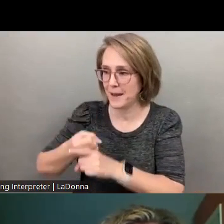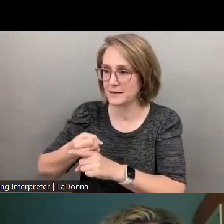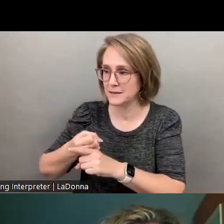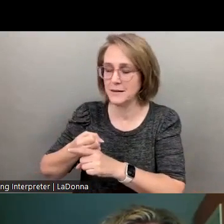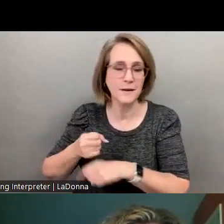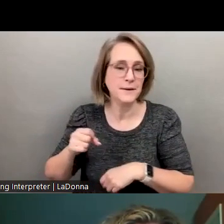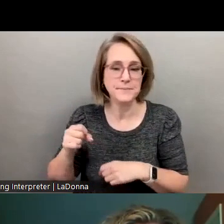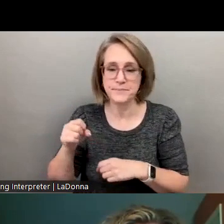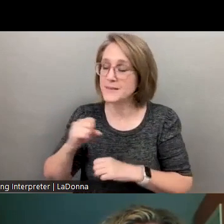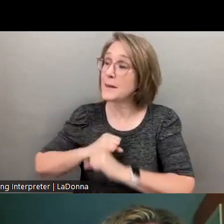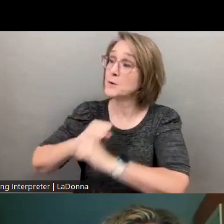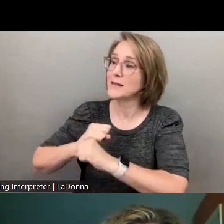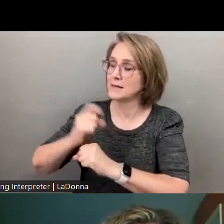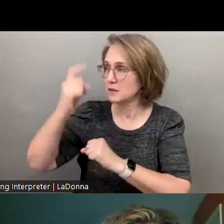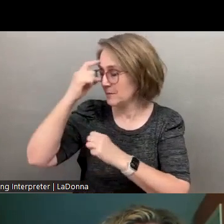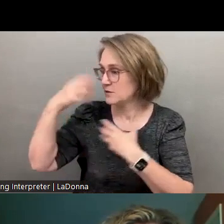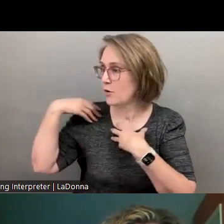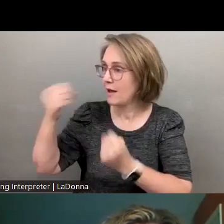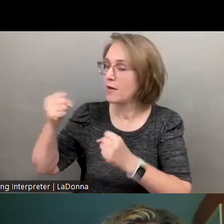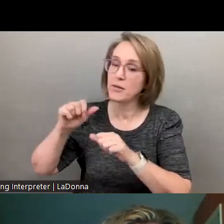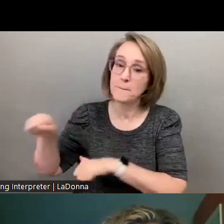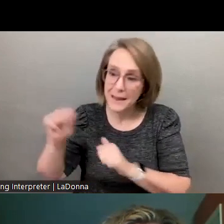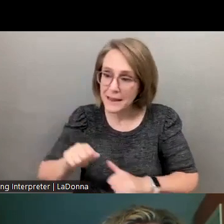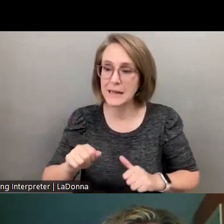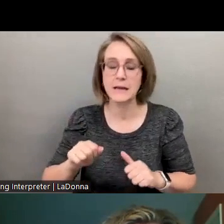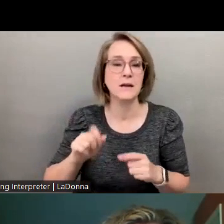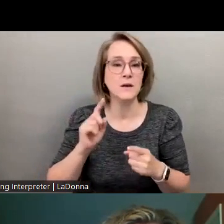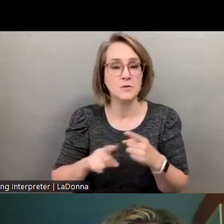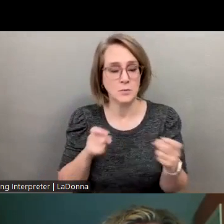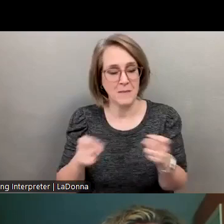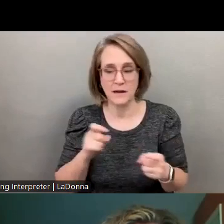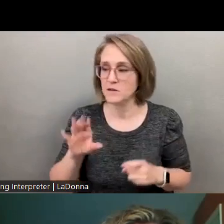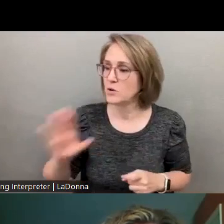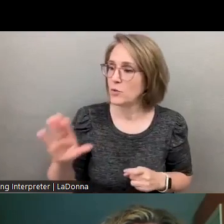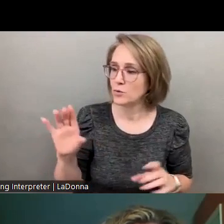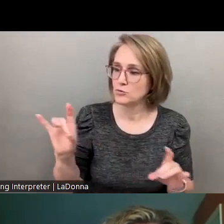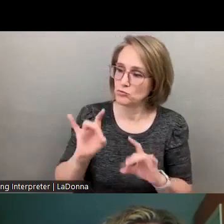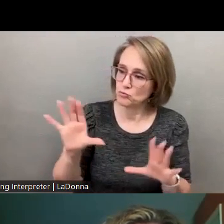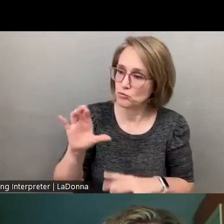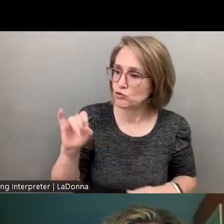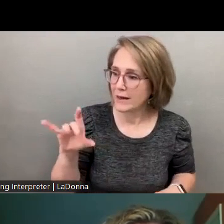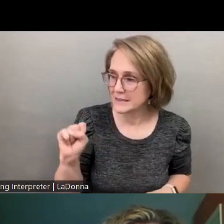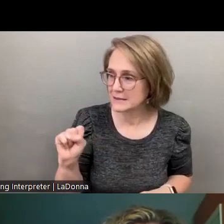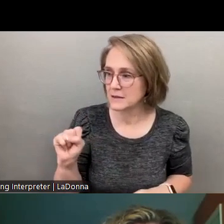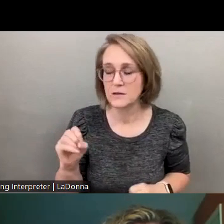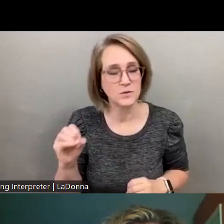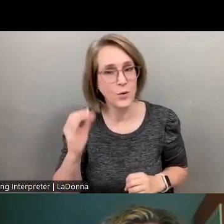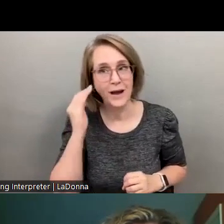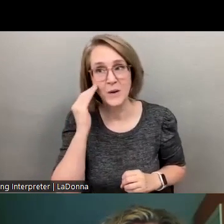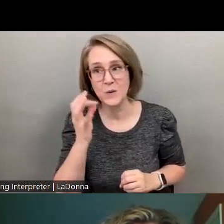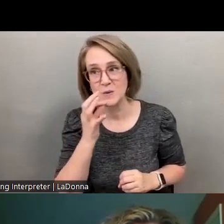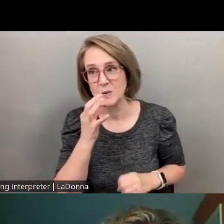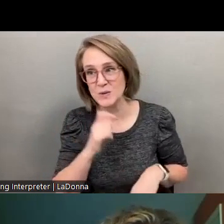effect on students' mental health resilience and their ability to manage mental health crises. So yeah, I know we're coming up on time